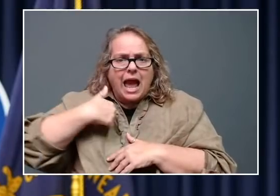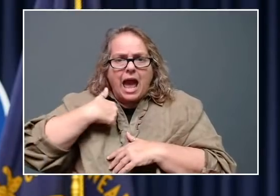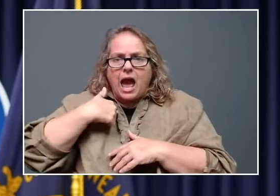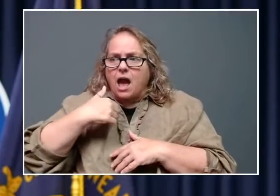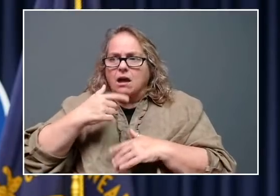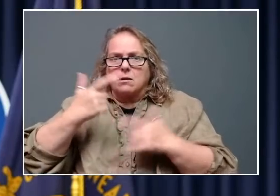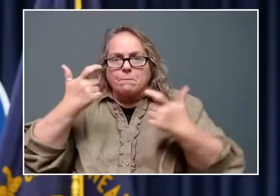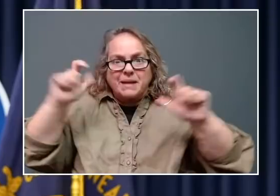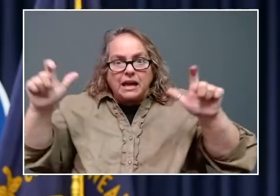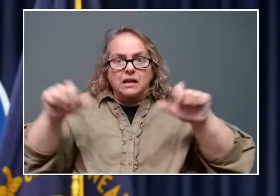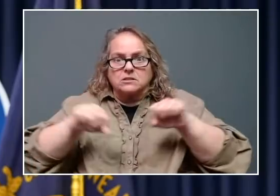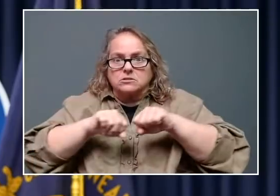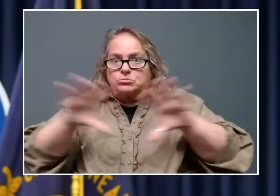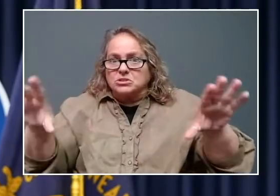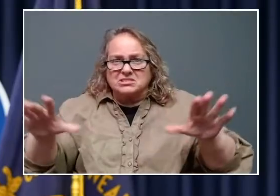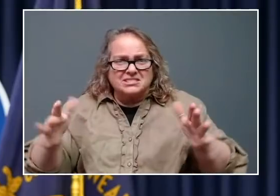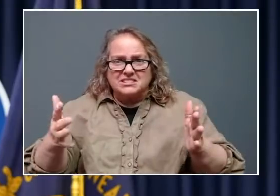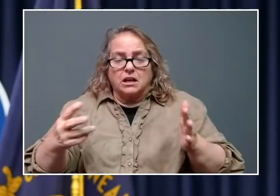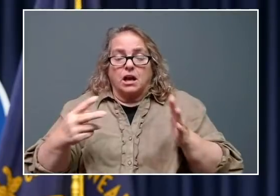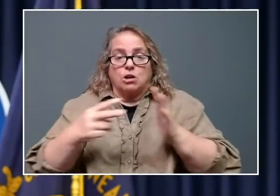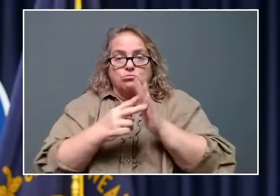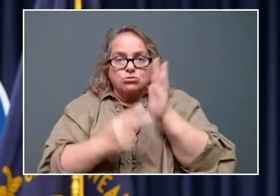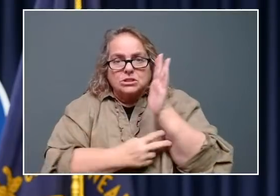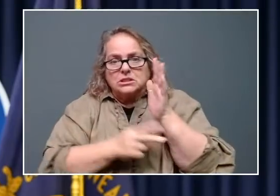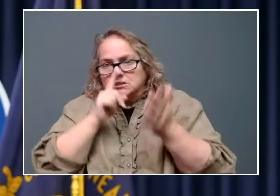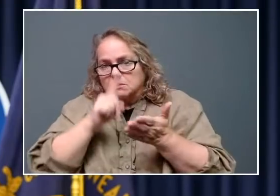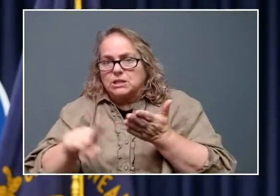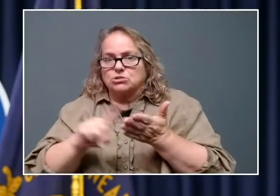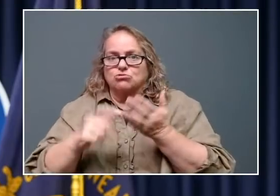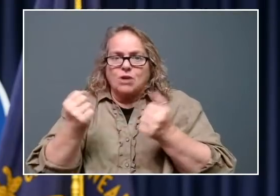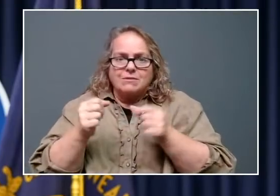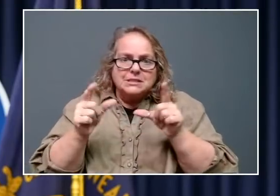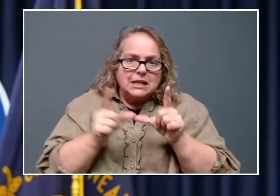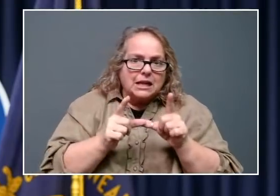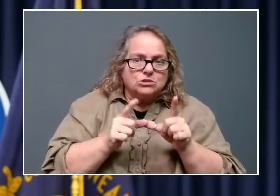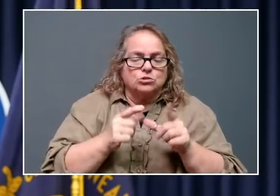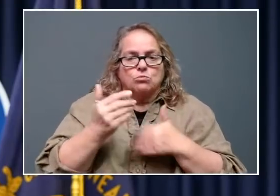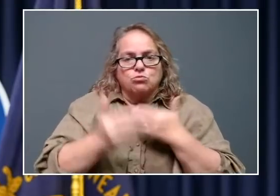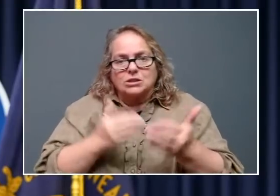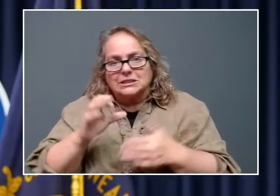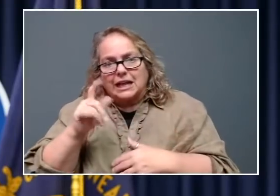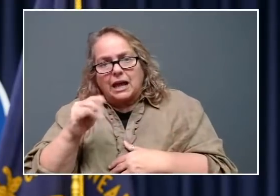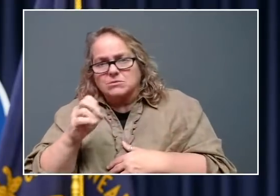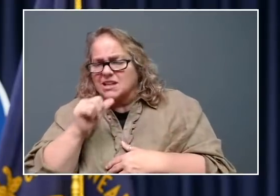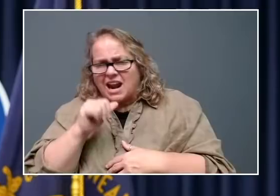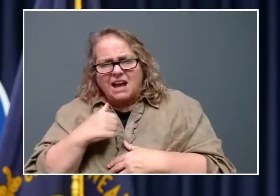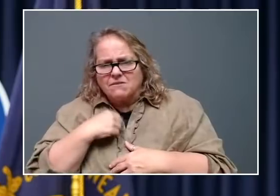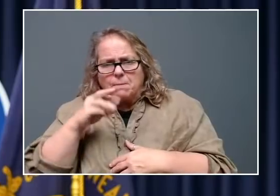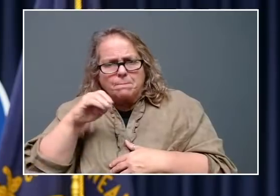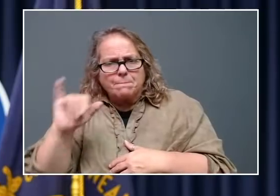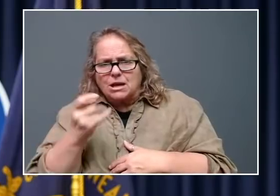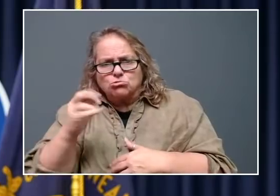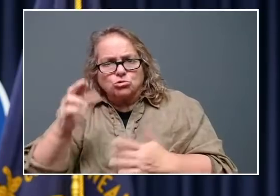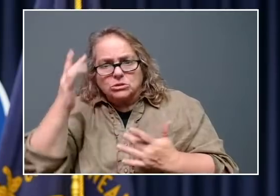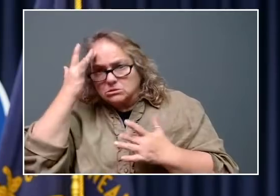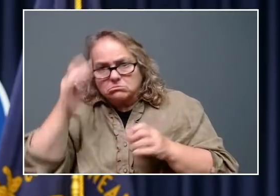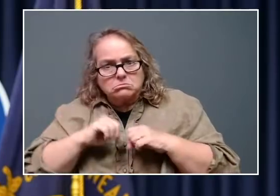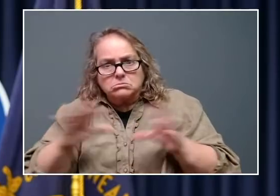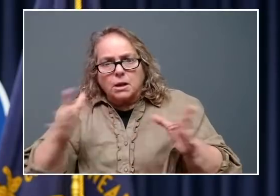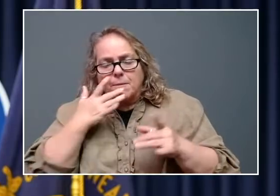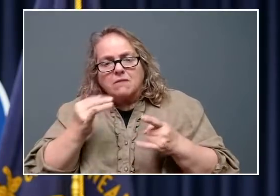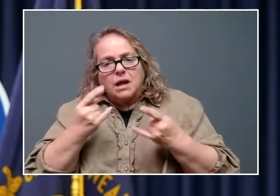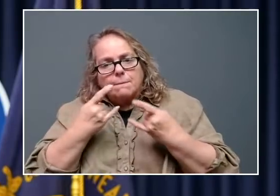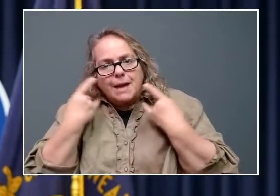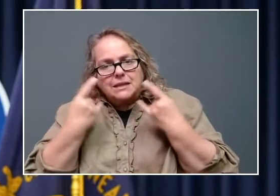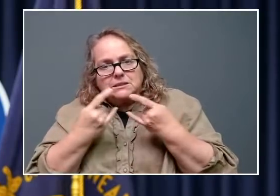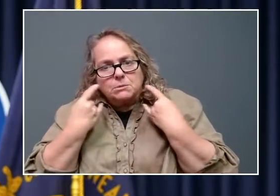do, from bridge inspections to driver's license to processing claims to so many critical things. We had everybody showing up